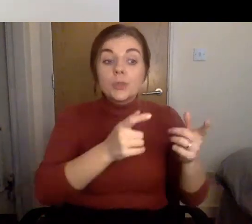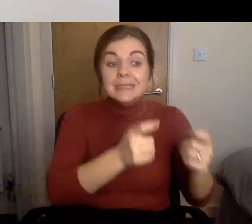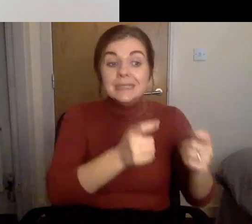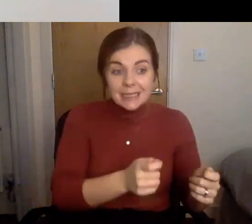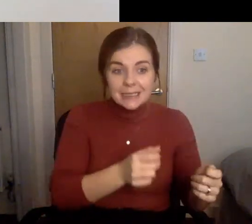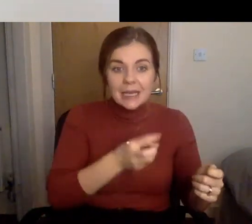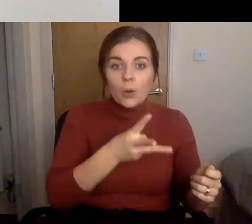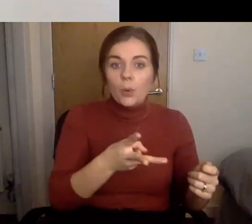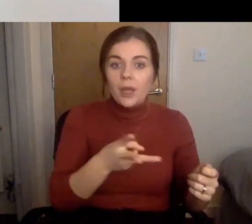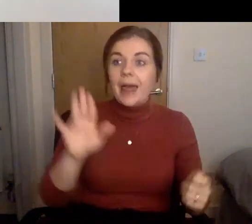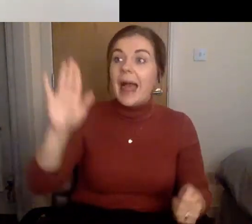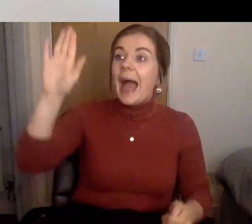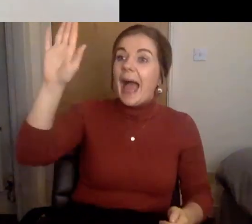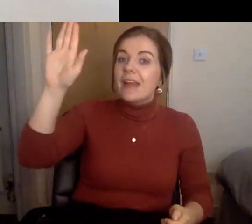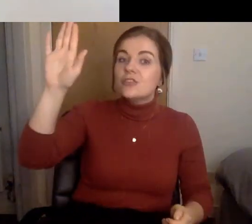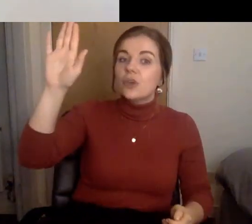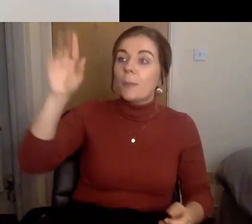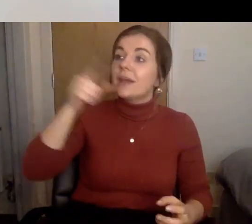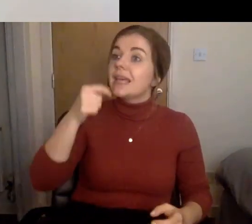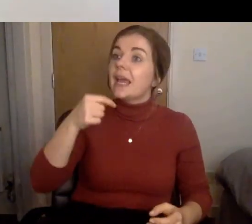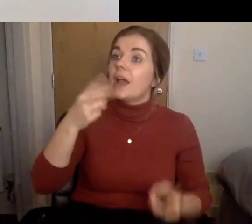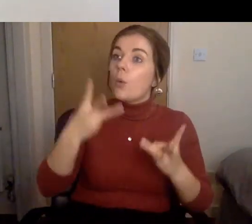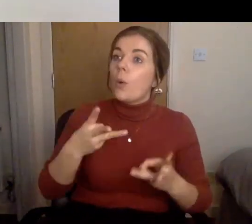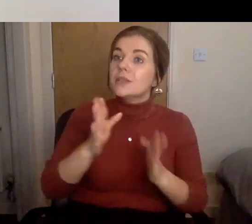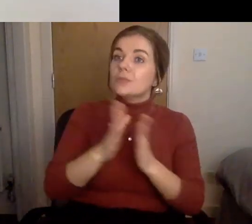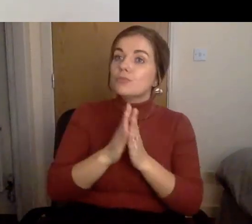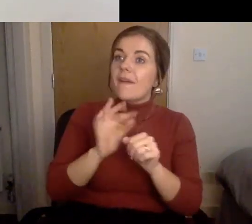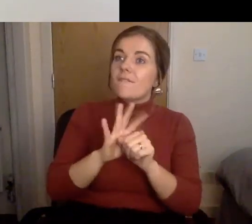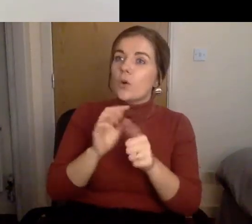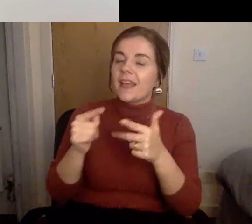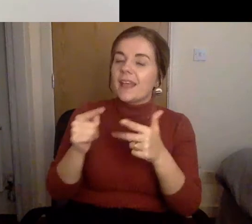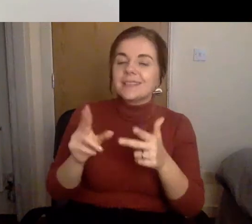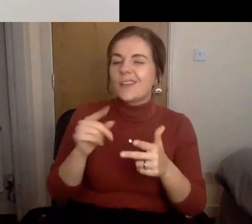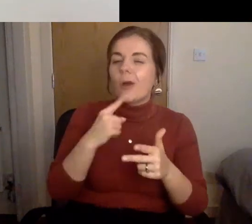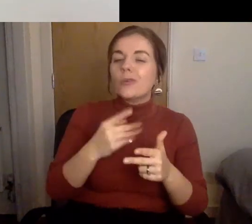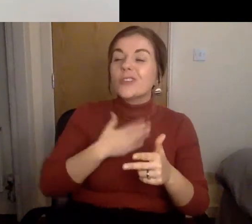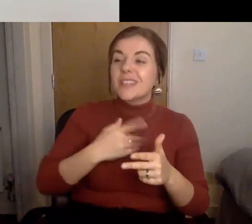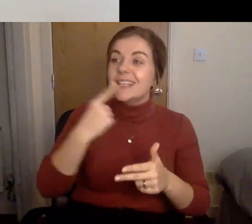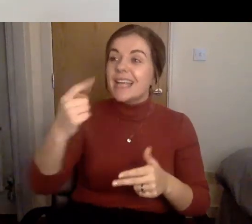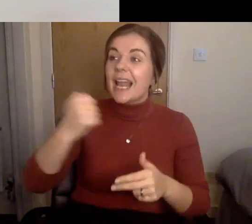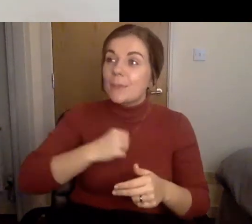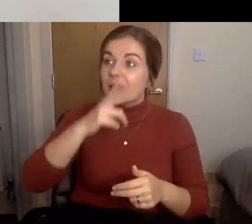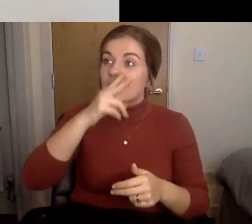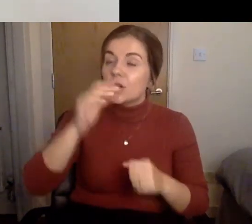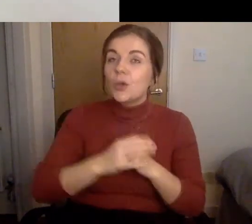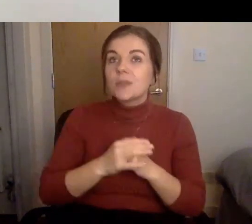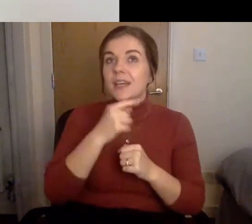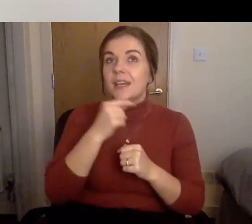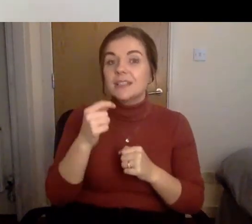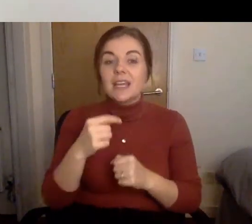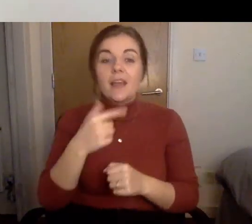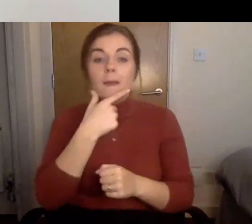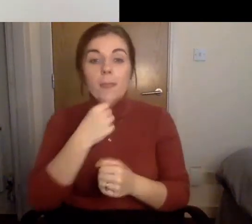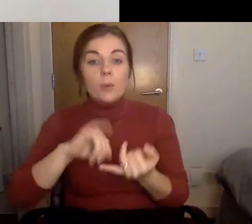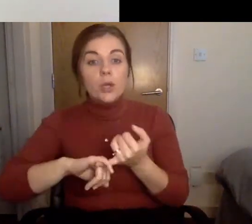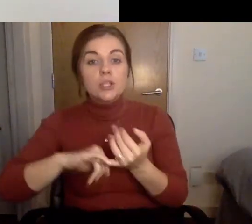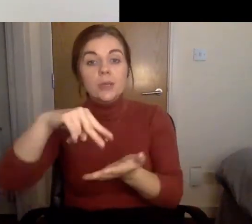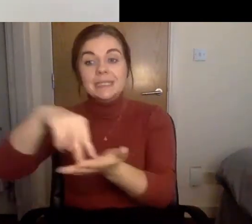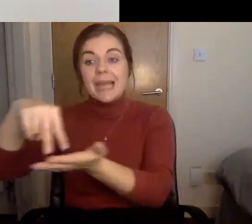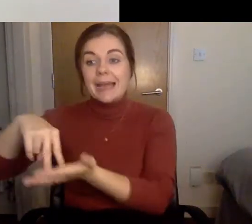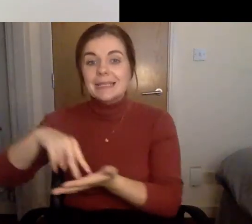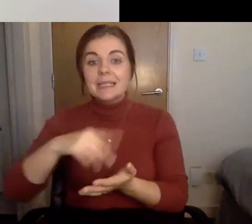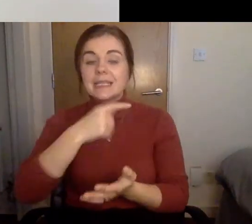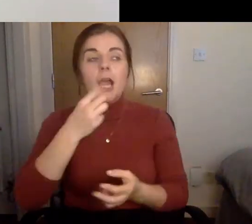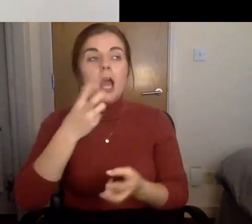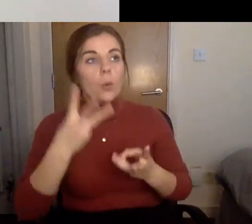they're generally just telling you their news. So the boys who are standing, they'd say, I want to pray for my dad, he's sick today. Perfect.